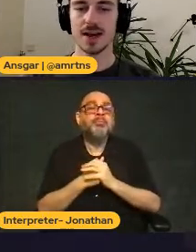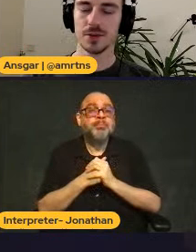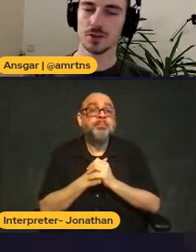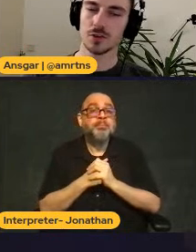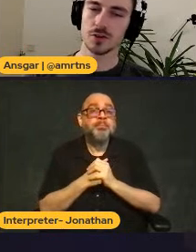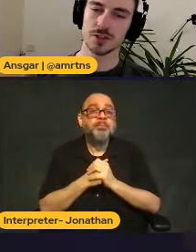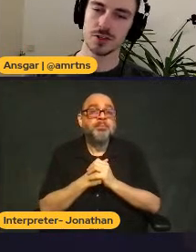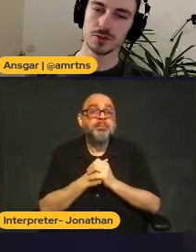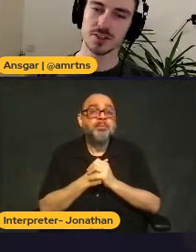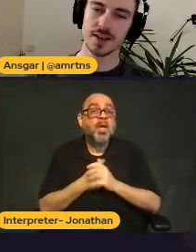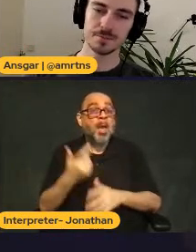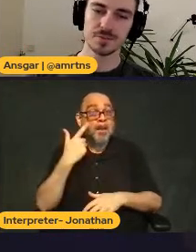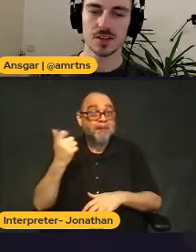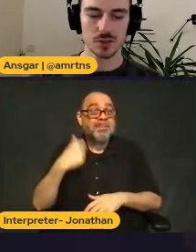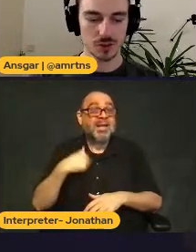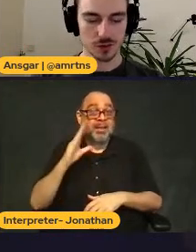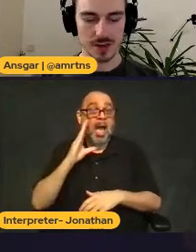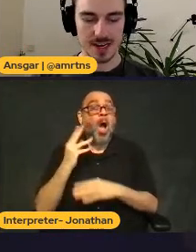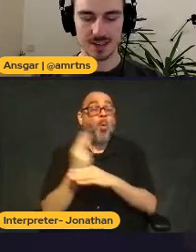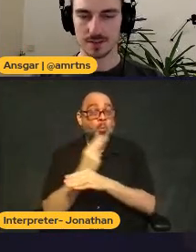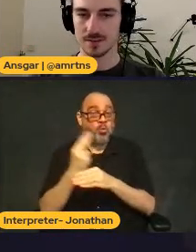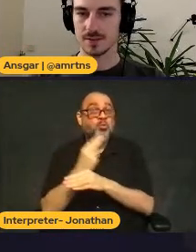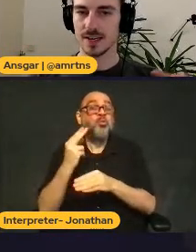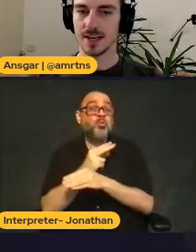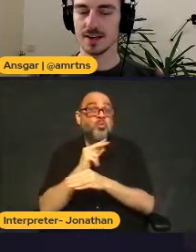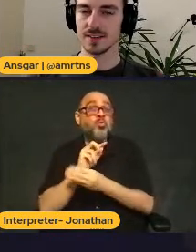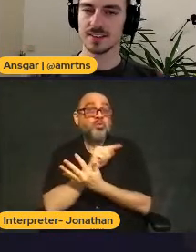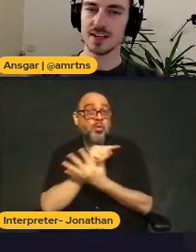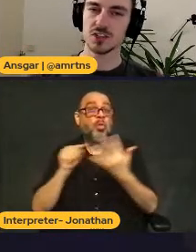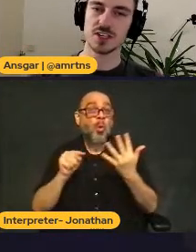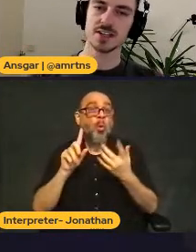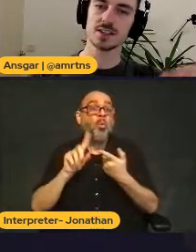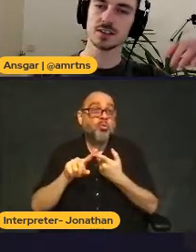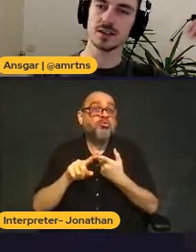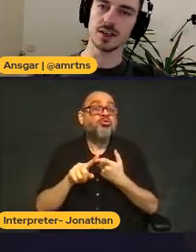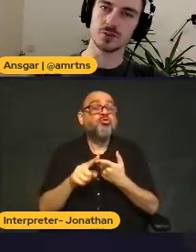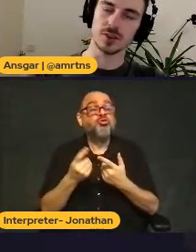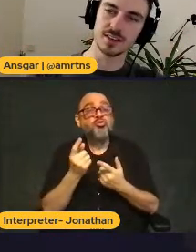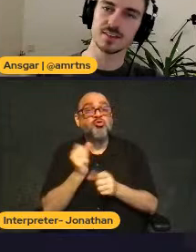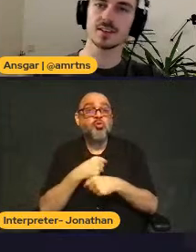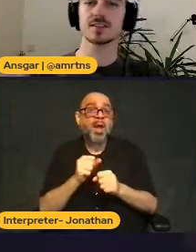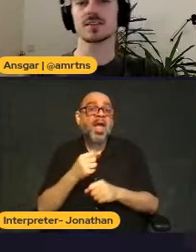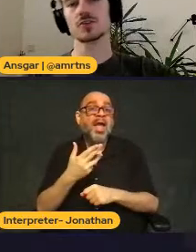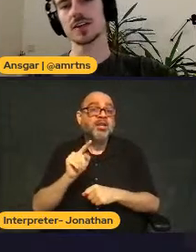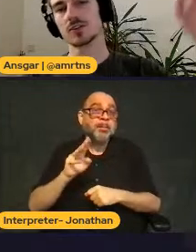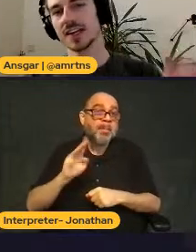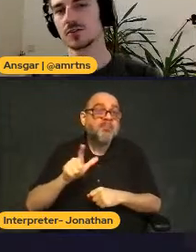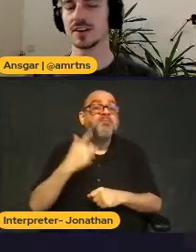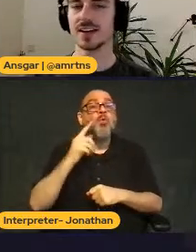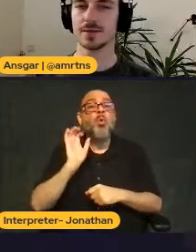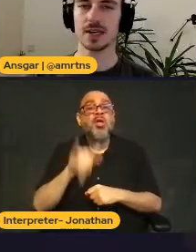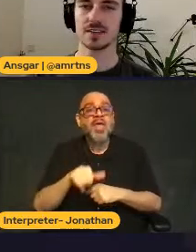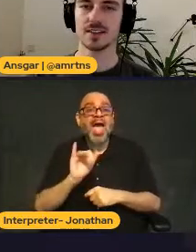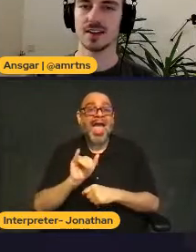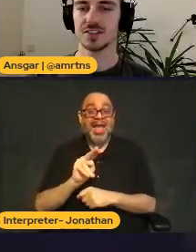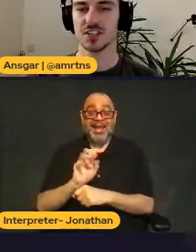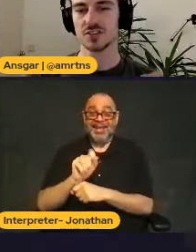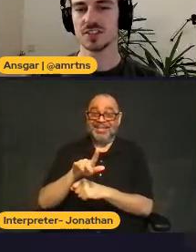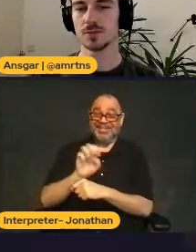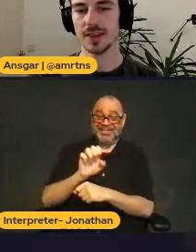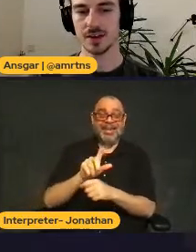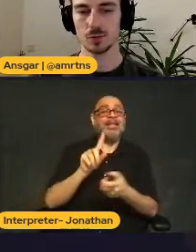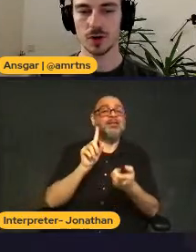because I'm going to use them to create an SSH tunnel to the instance and try to connect to the database